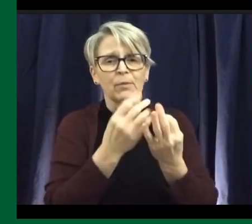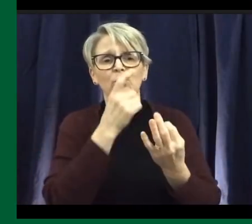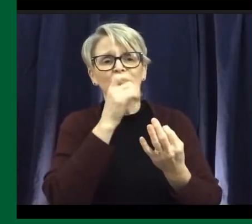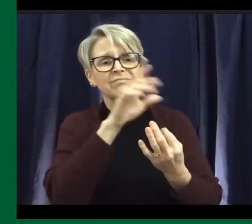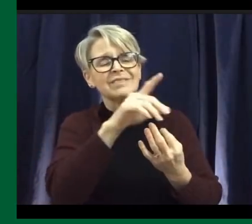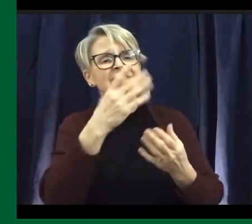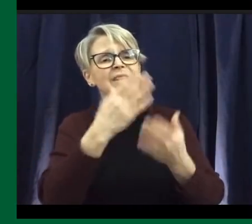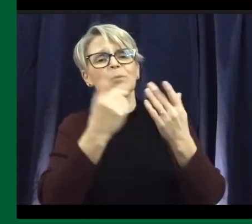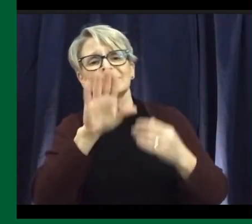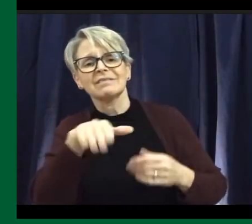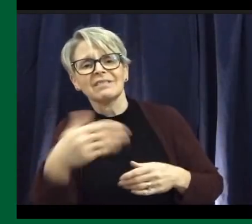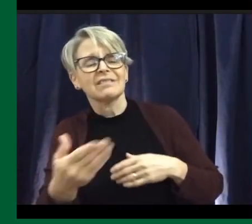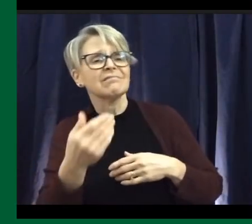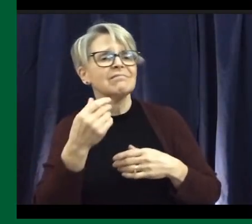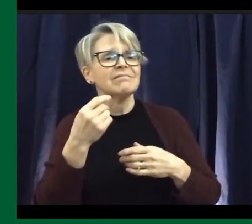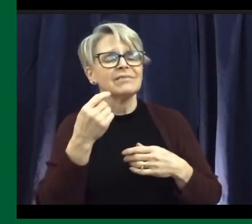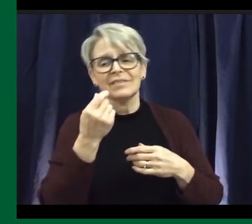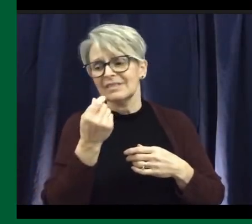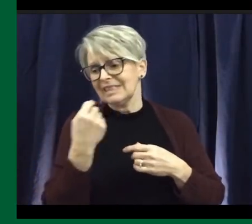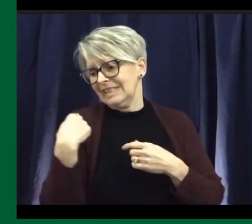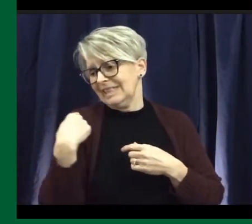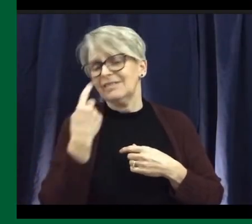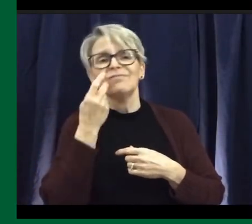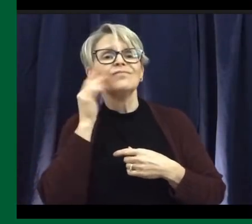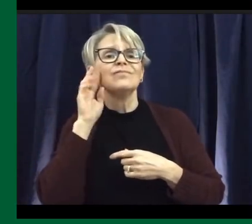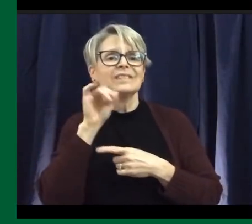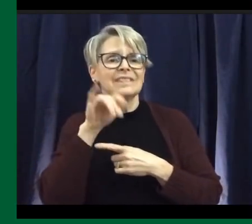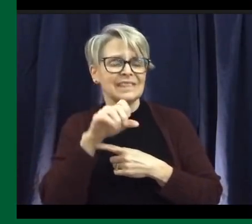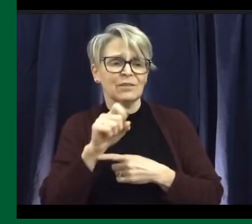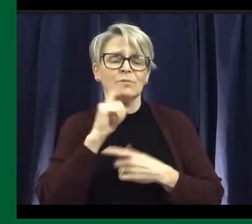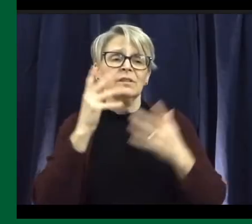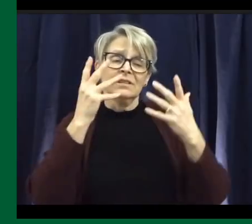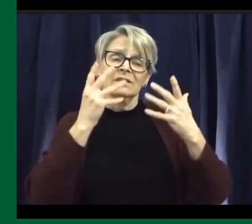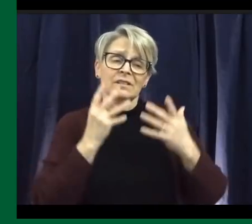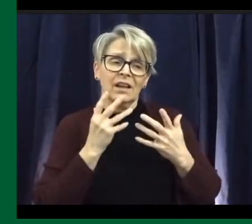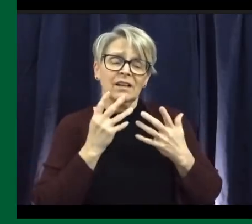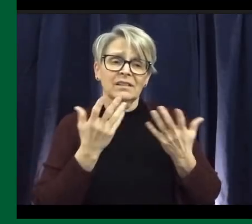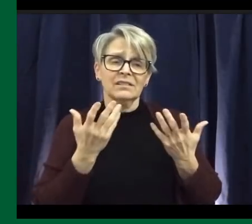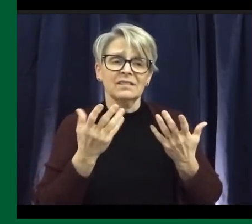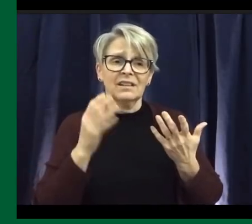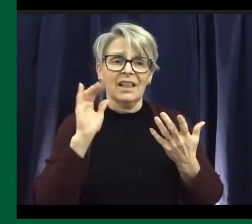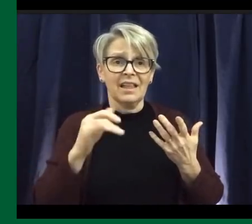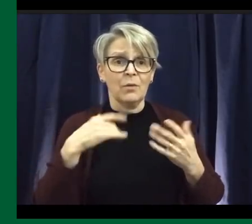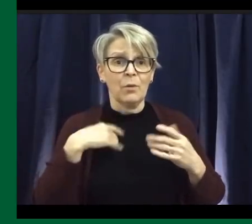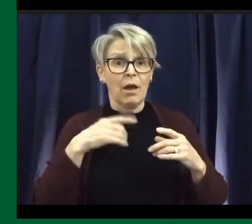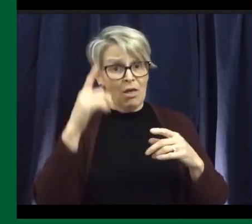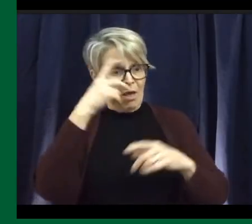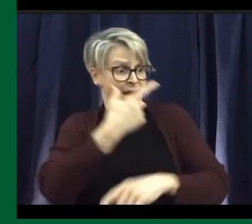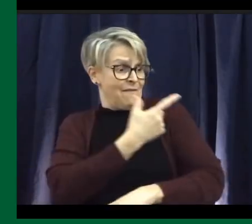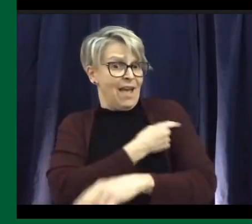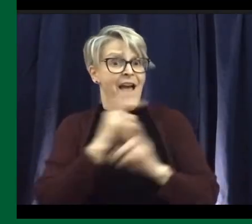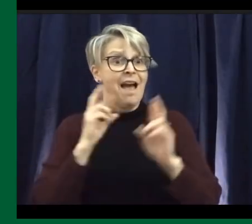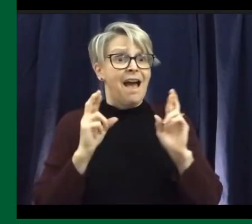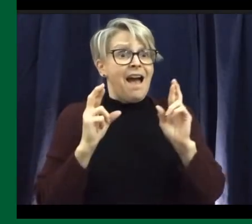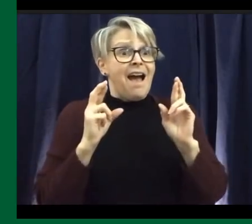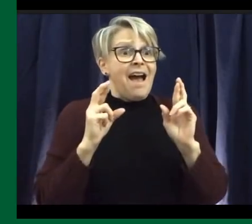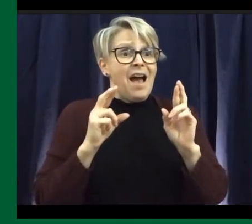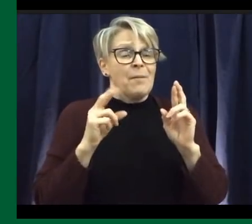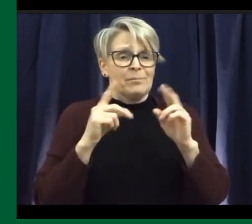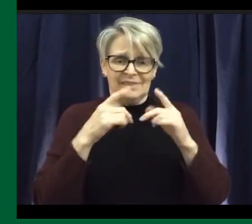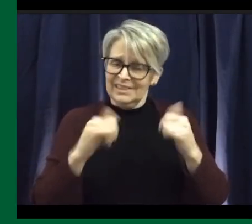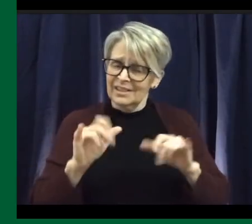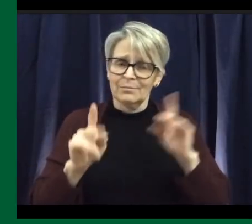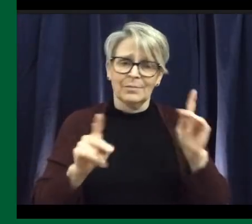few days. It is also a sad reminder, despite the hope created by the vaccine, that it's still critical that we continue to take the